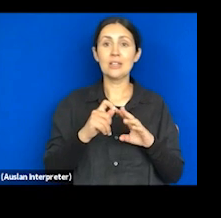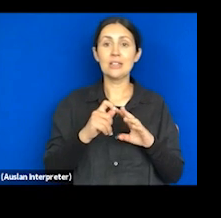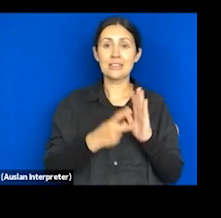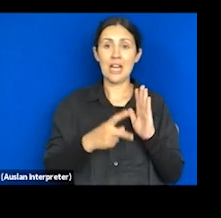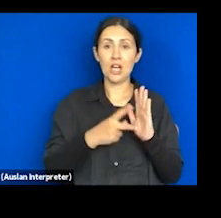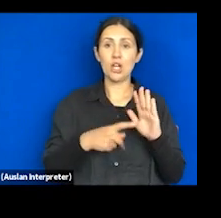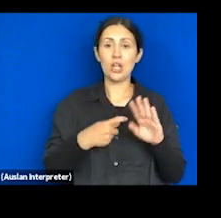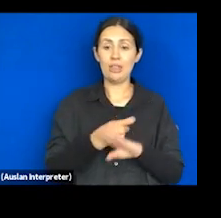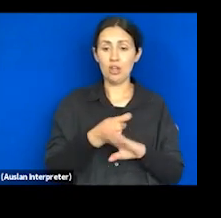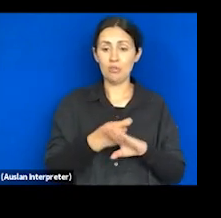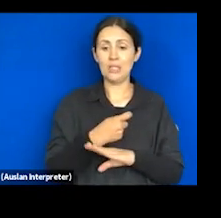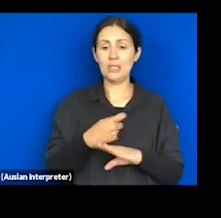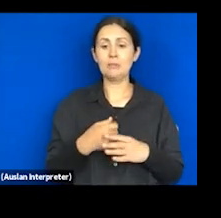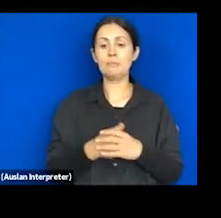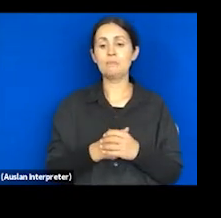at the moment.